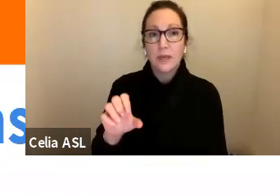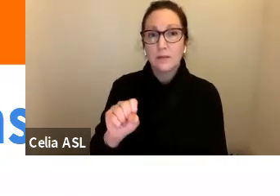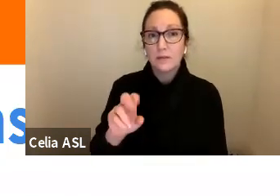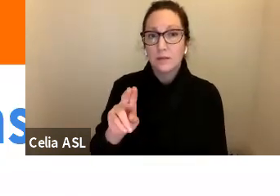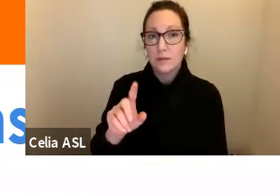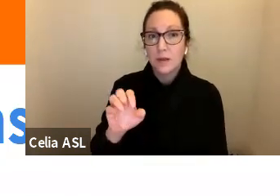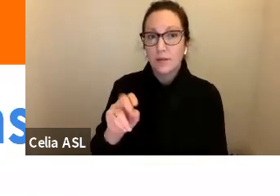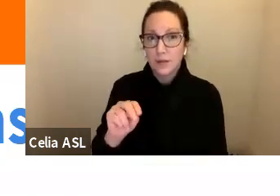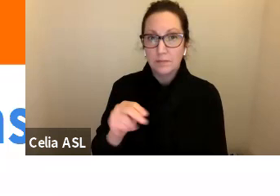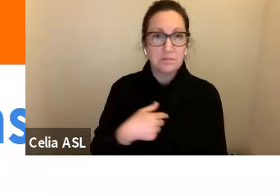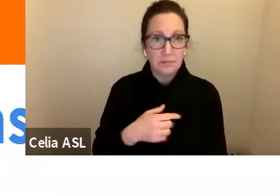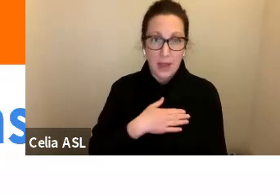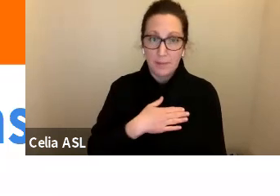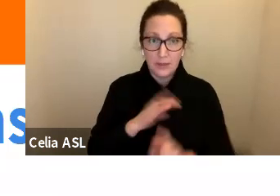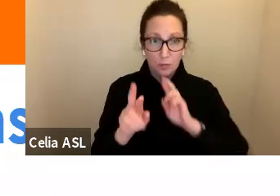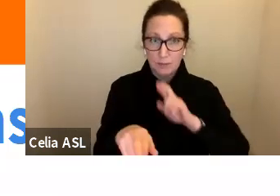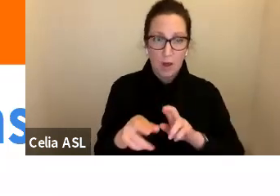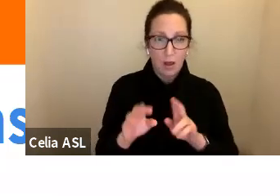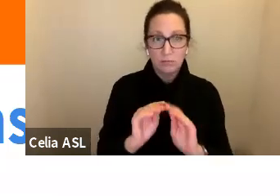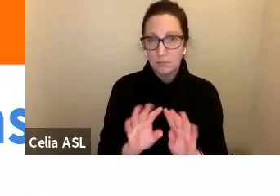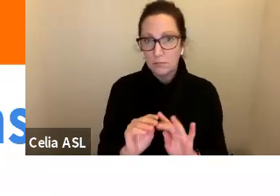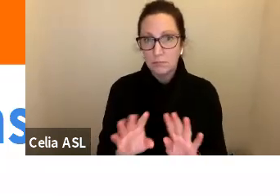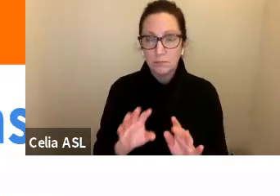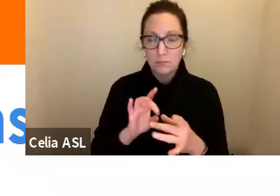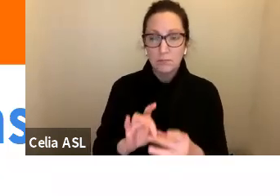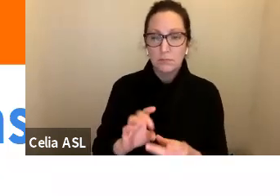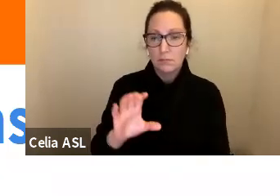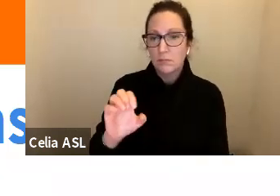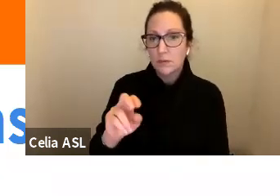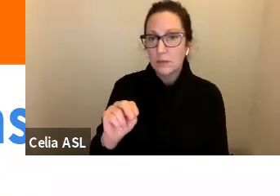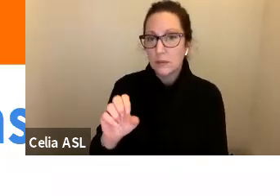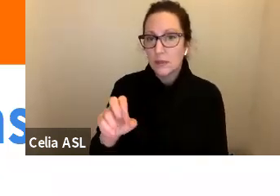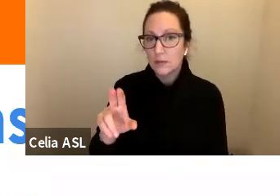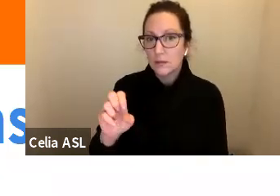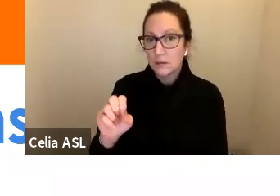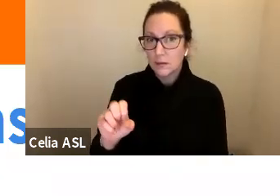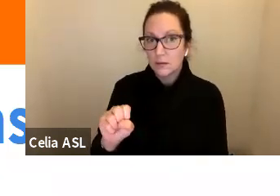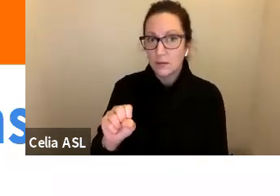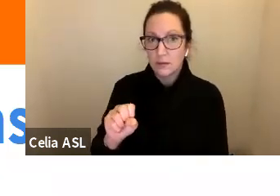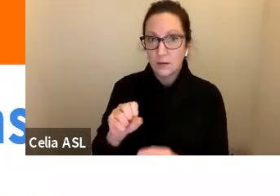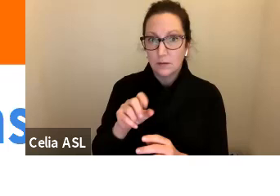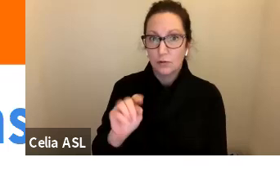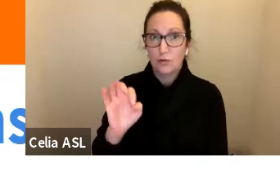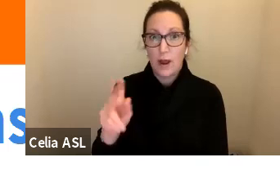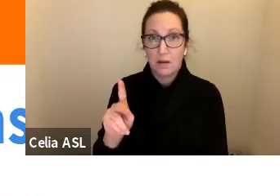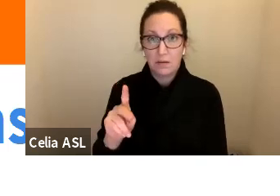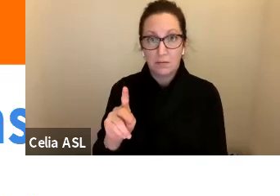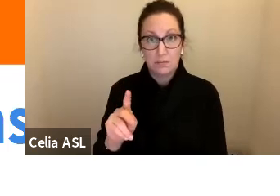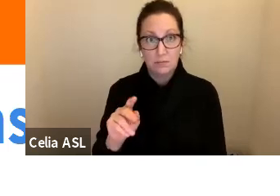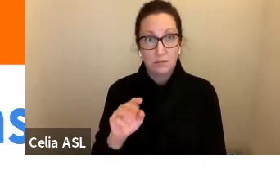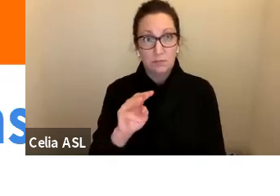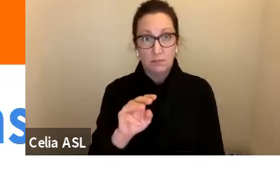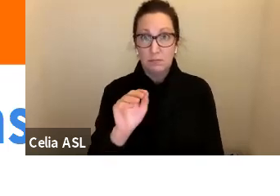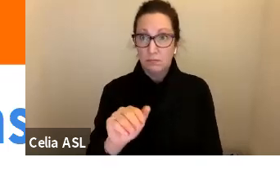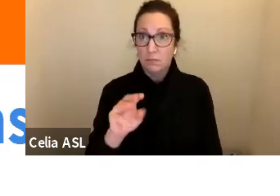provide greater, more clarification regarding census tract, but I want to see if Matt were you responding to that, or did you have a different